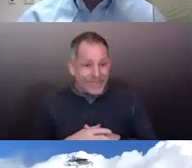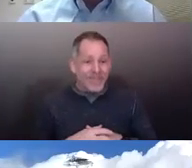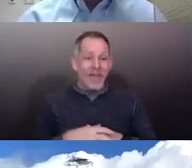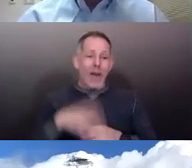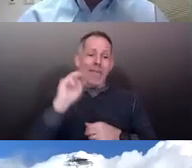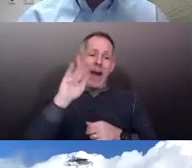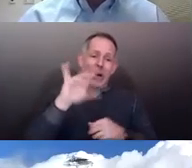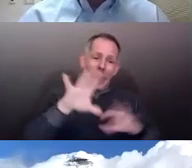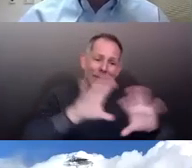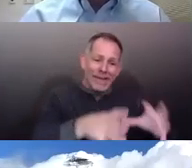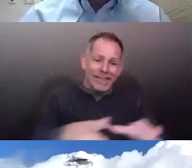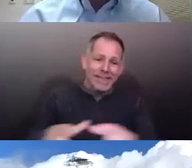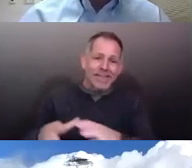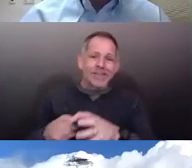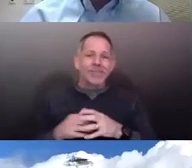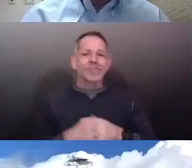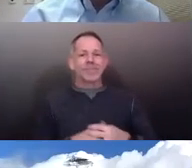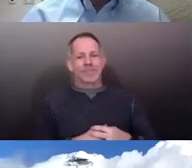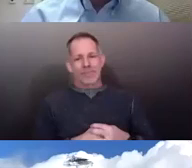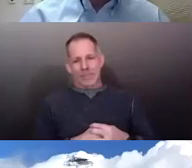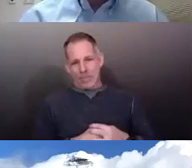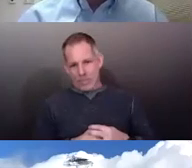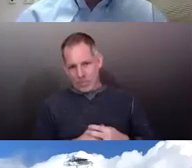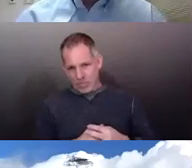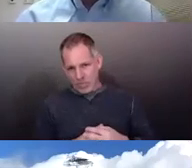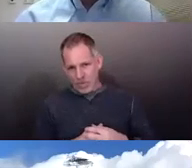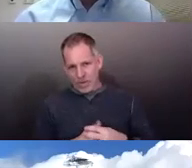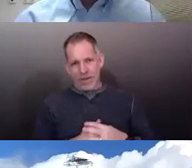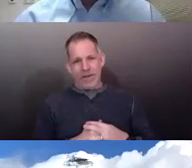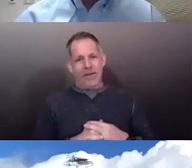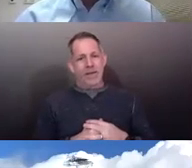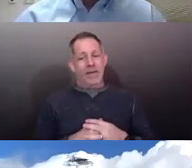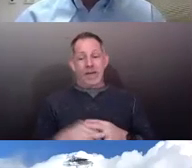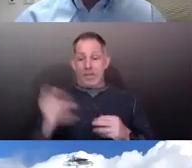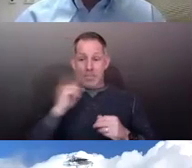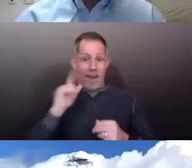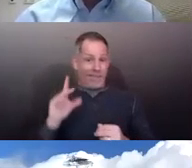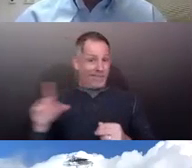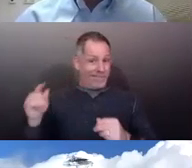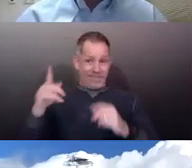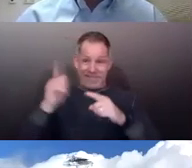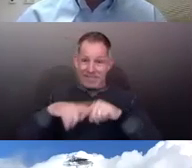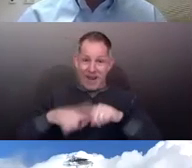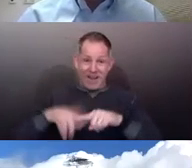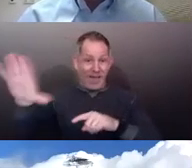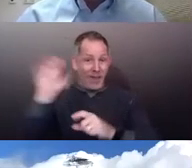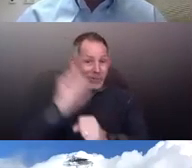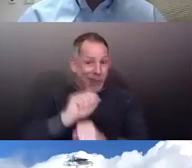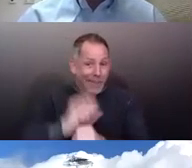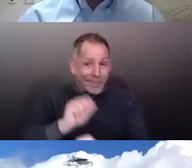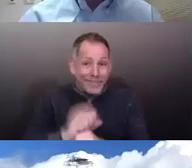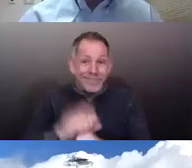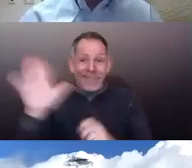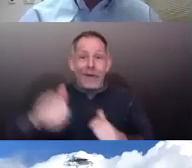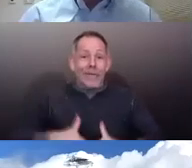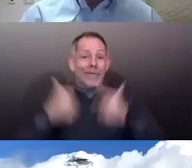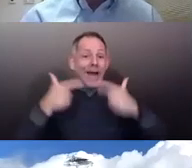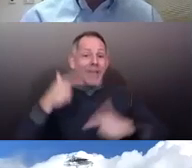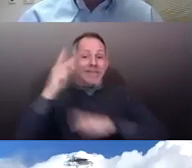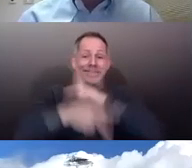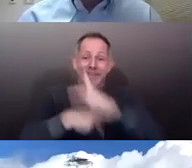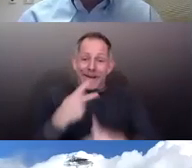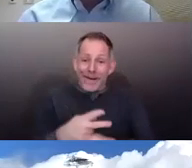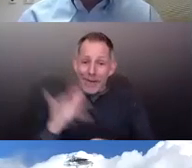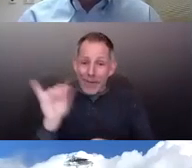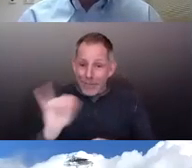in their occupational and personal lives. As I said earlier, sustained control efforts are necessary